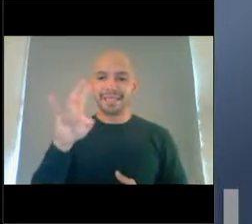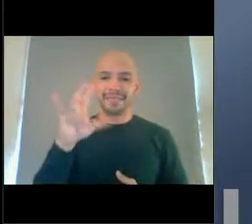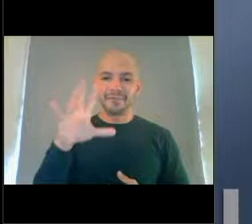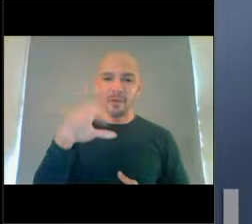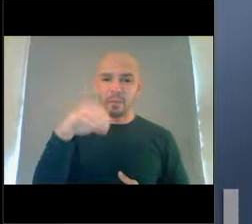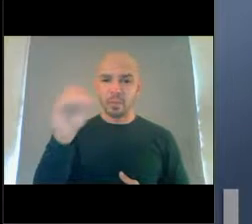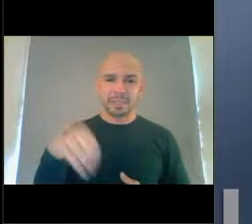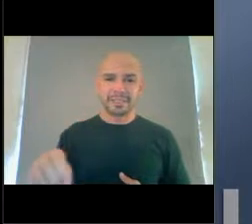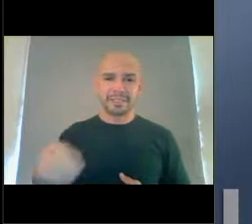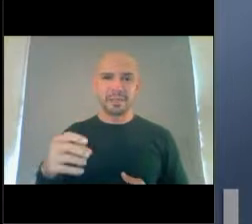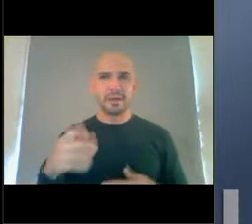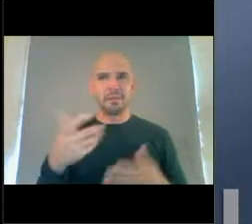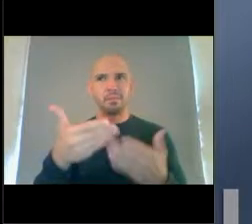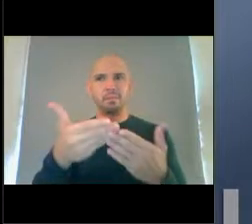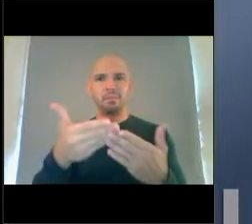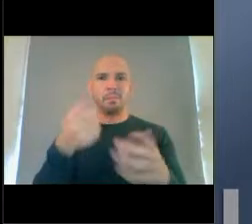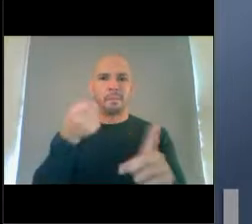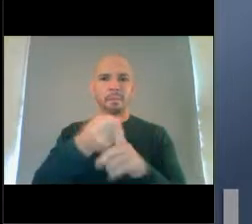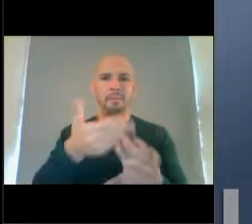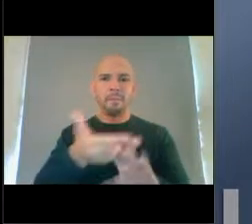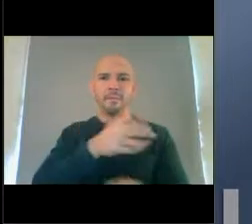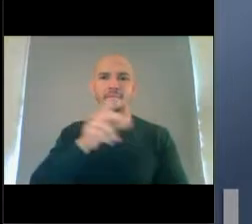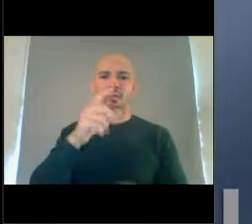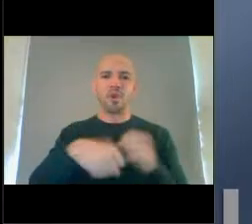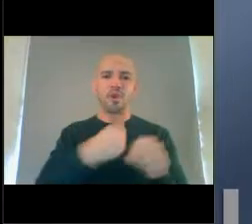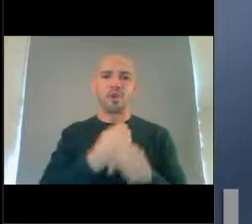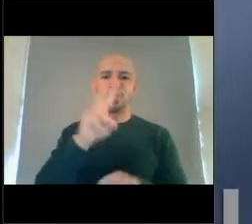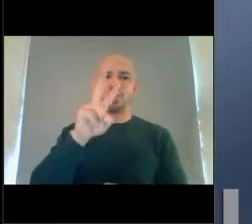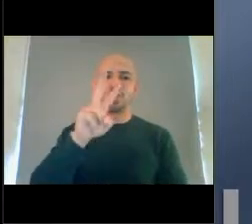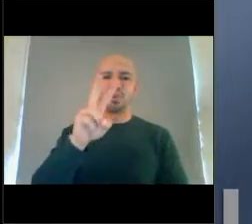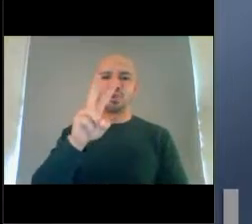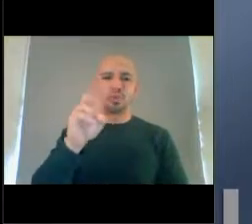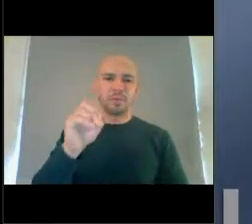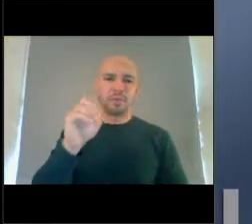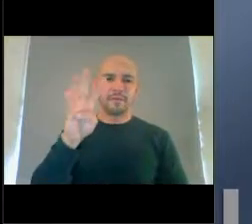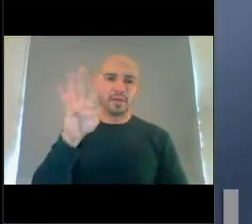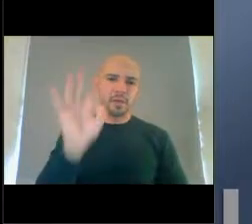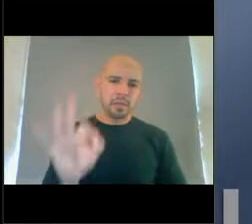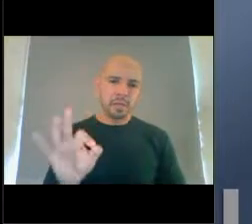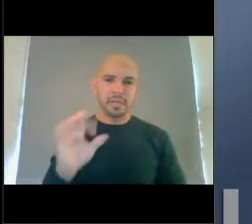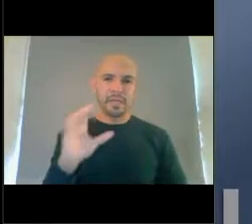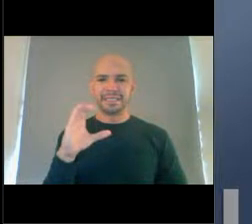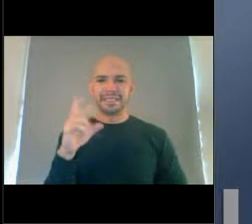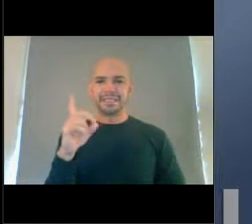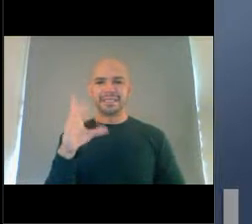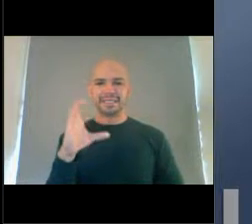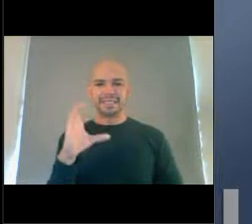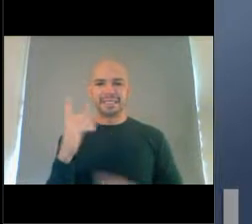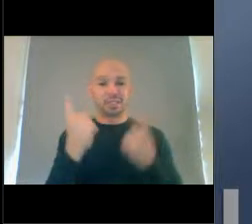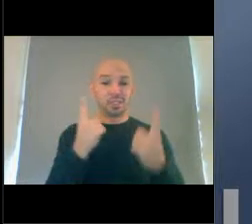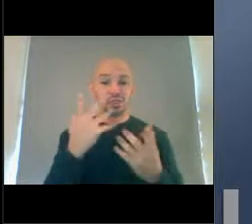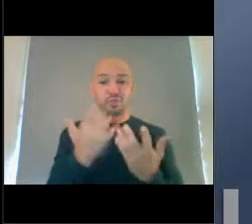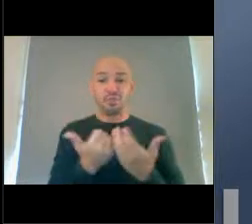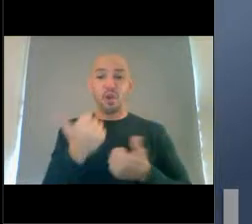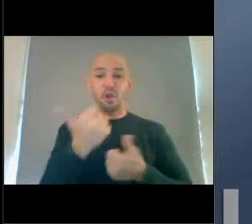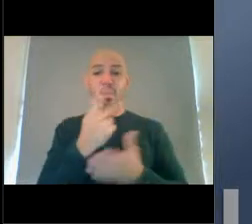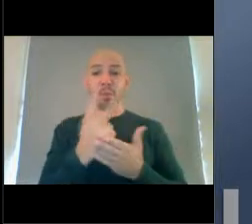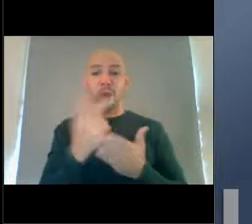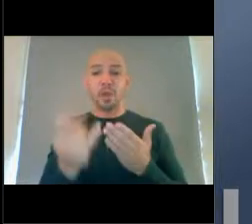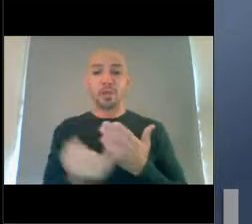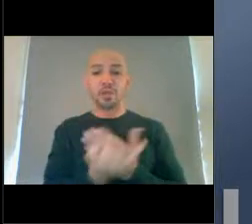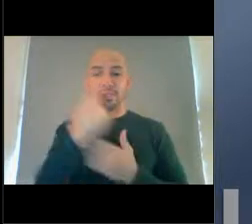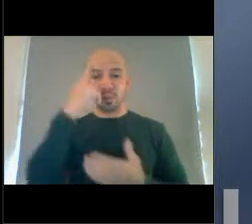prioritizing projects that reduce freight bmt uh by using measures such as investing in clean rail and building multimodal